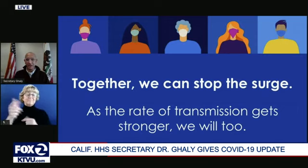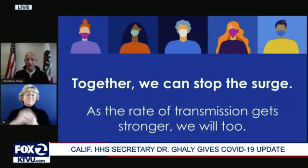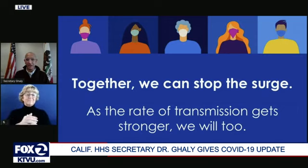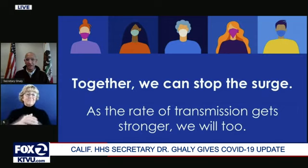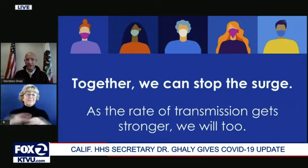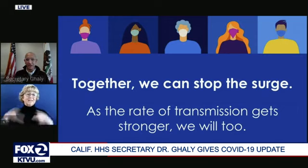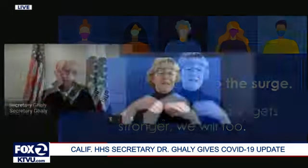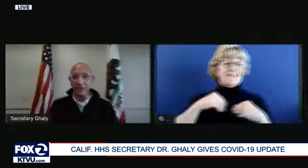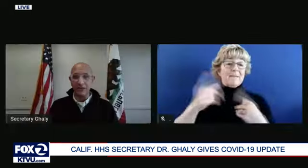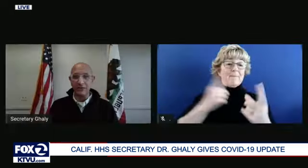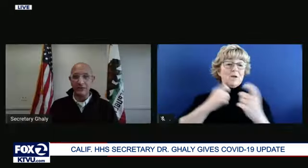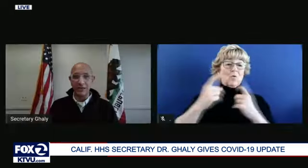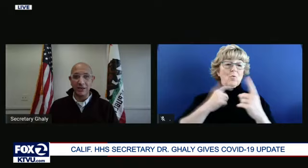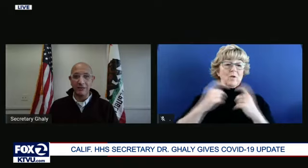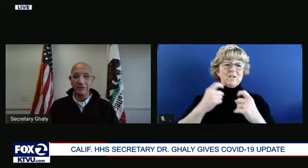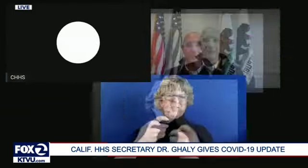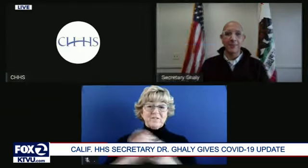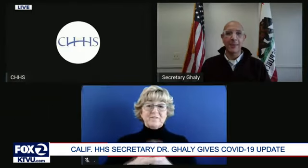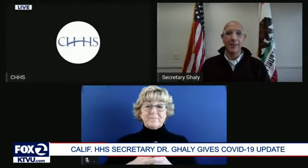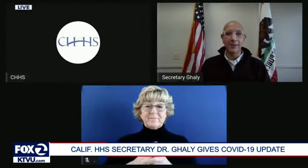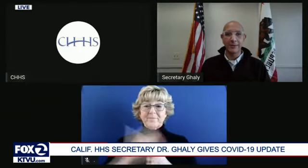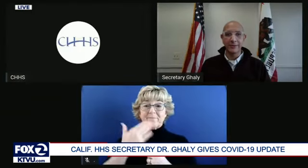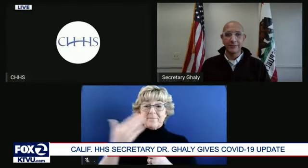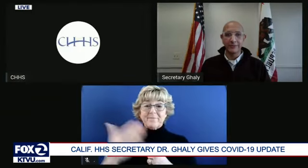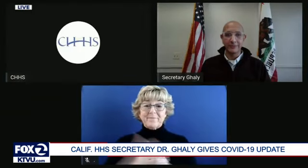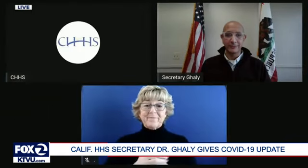any questions waiting. Thank you.